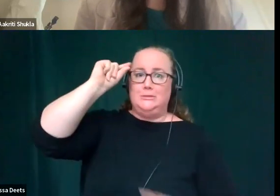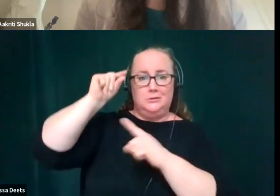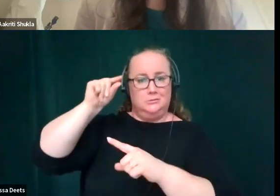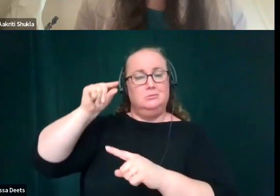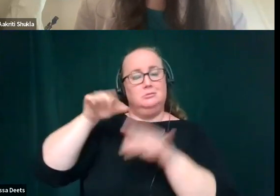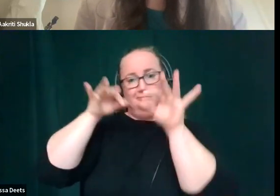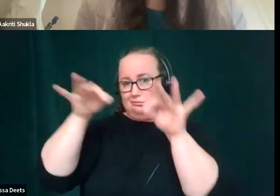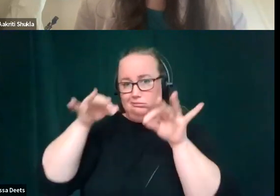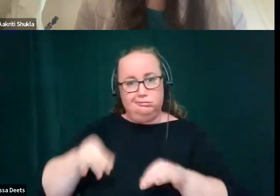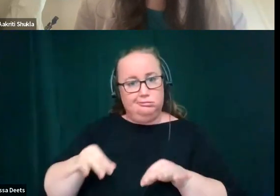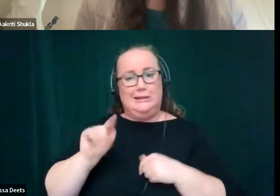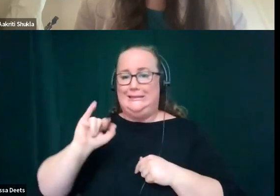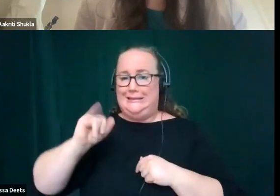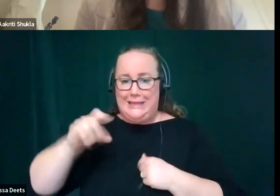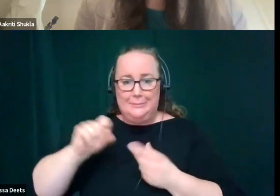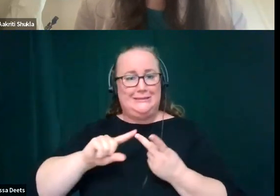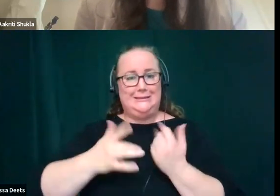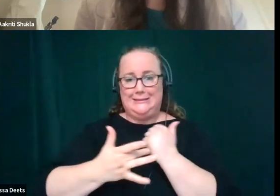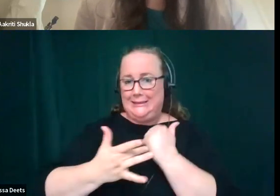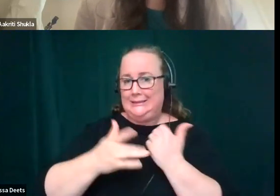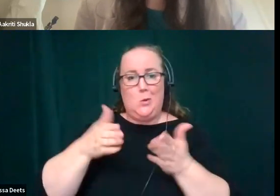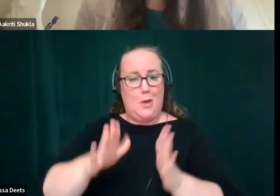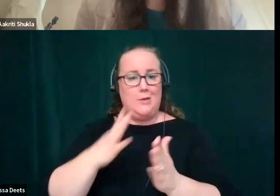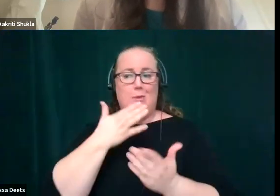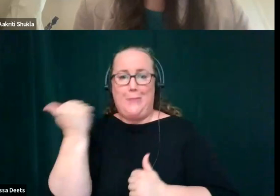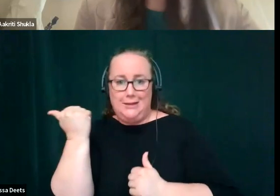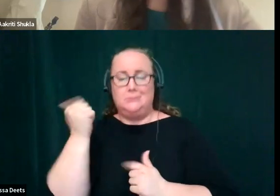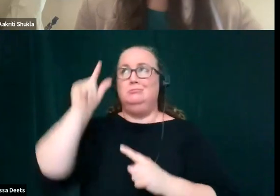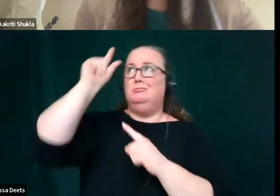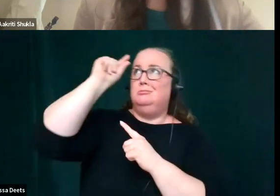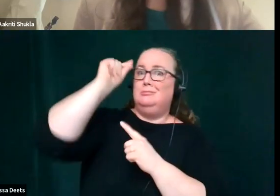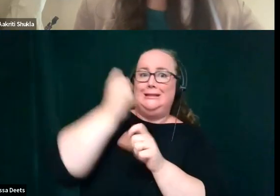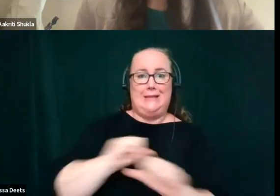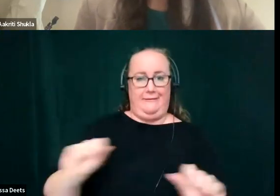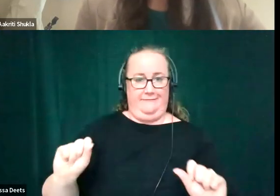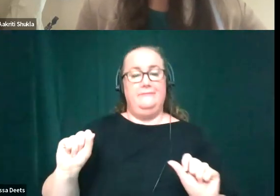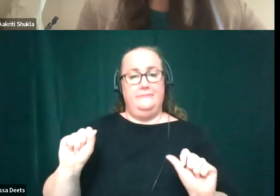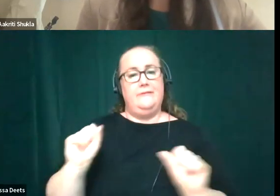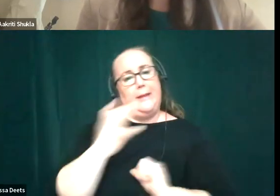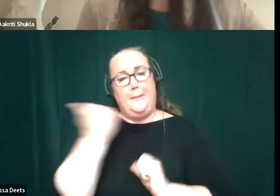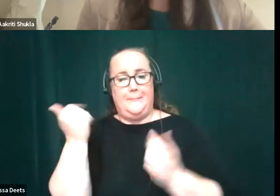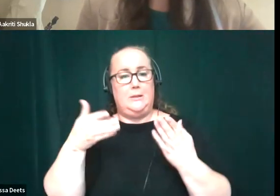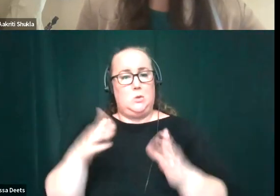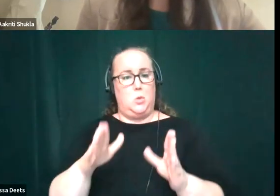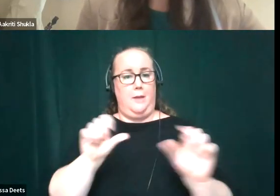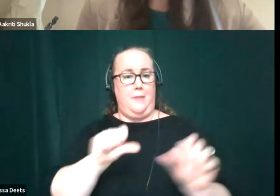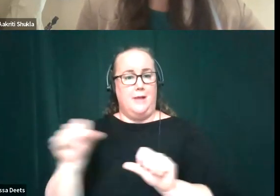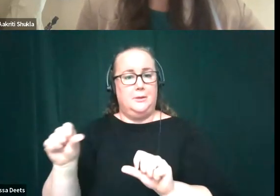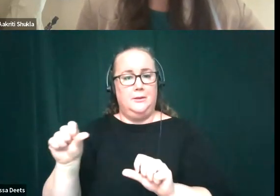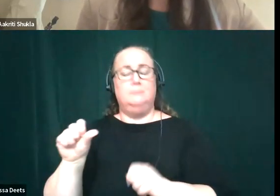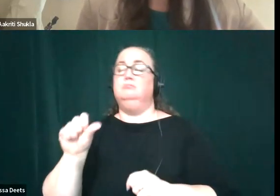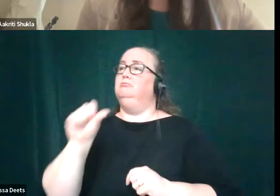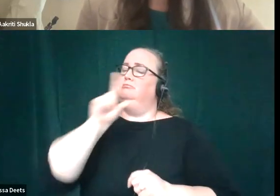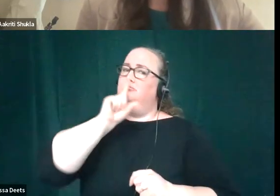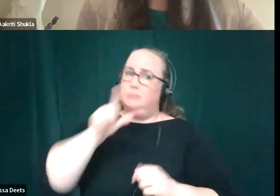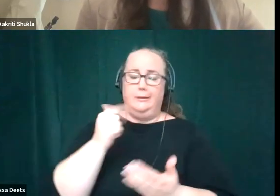about tips and techniques to administer eye drops safely and effectively. It was super informative.